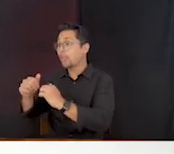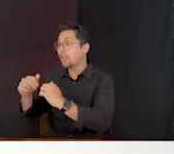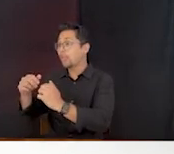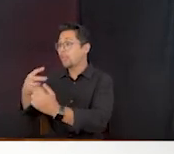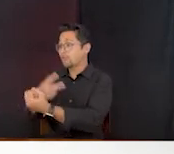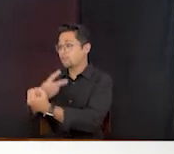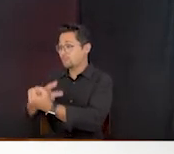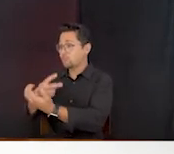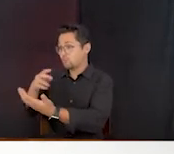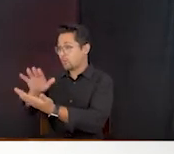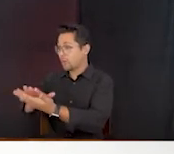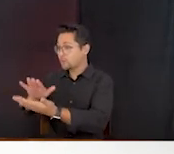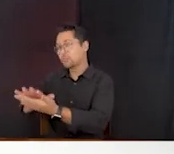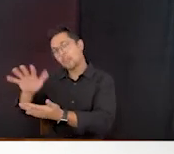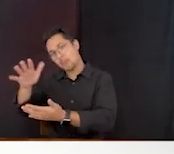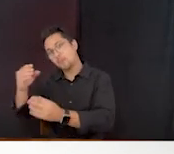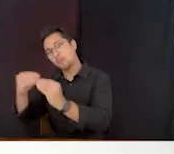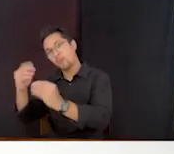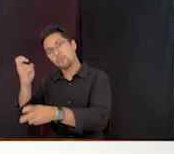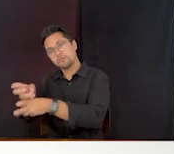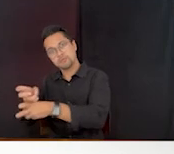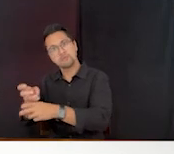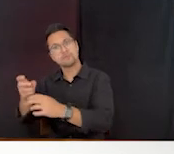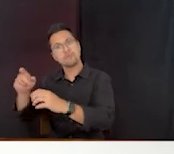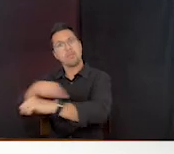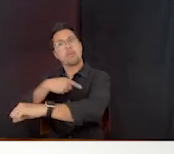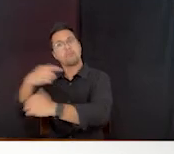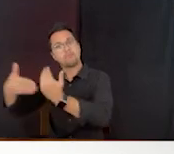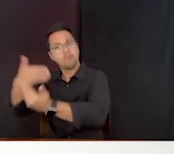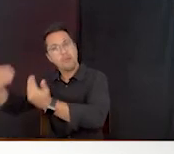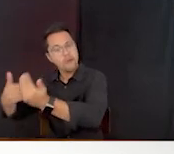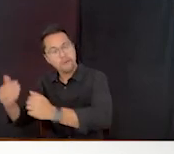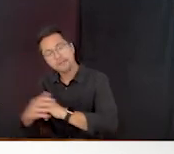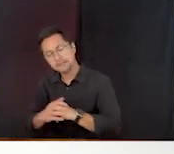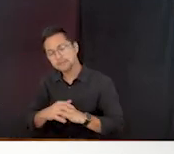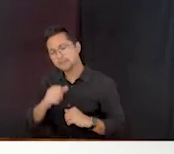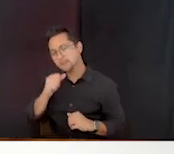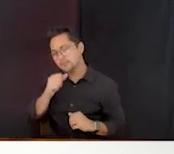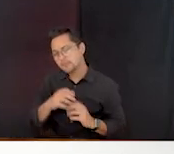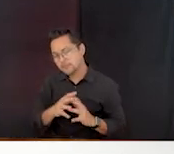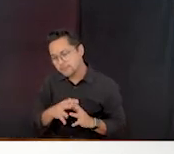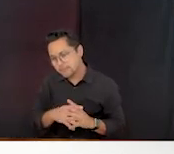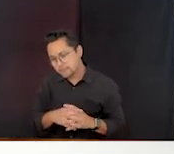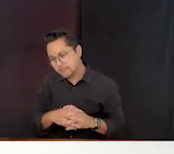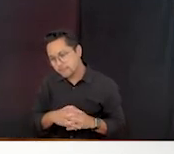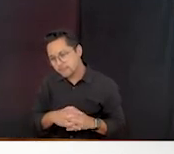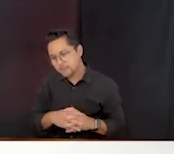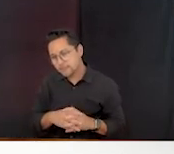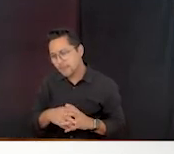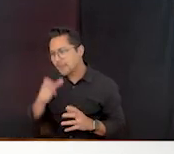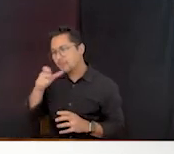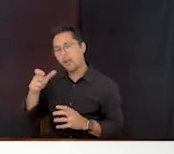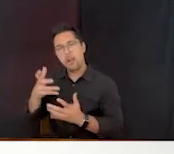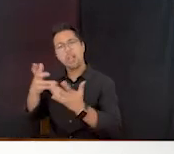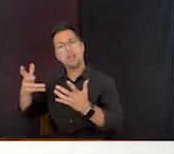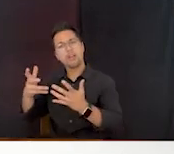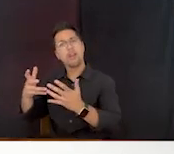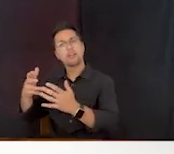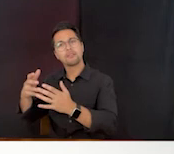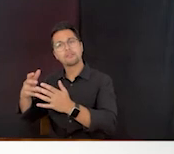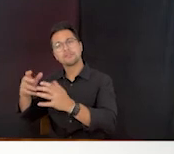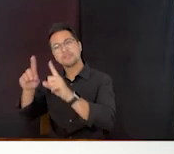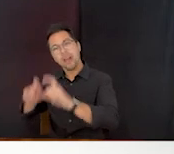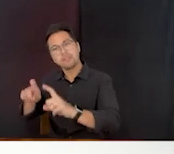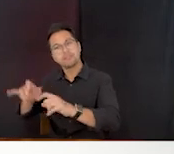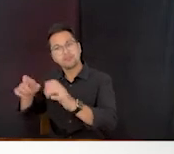school was a little. With grad school it was a similar process, though I didn't have to apply. I didn't have to do as many standardized tests, and funding